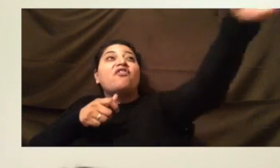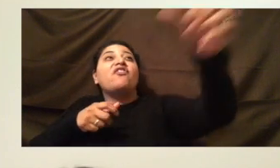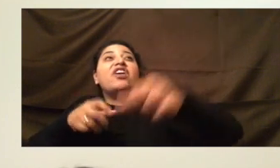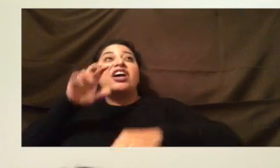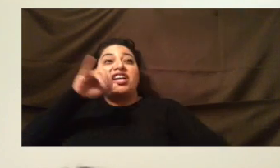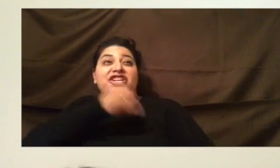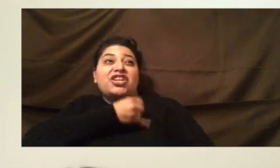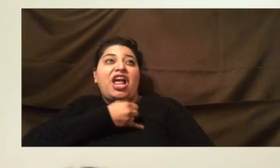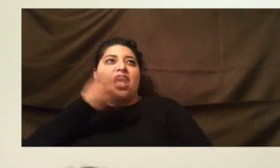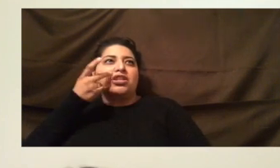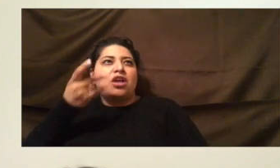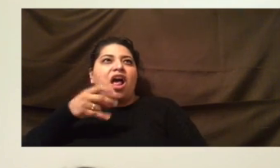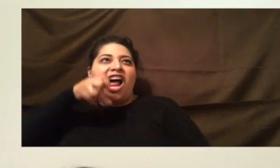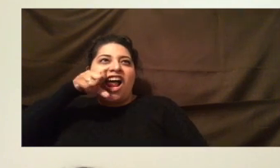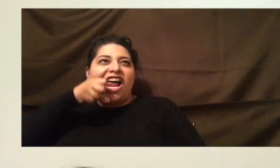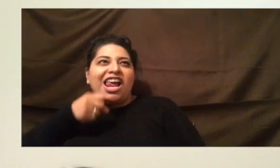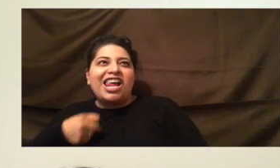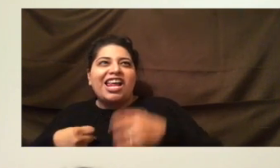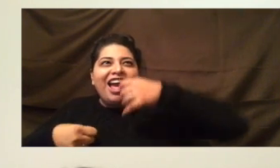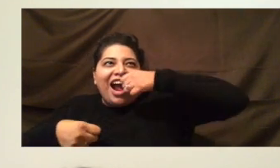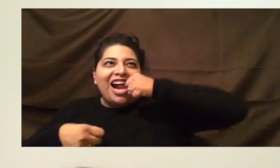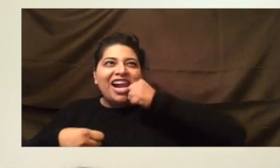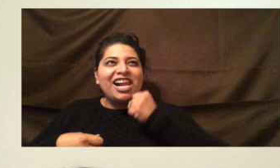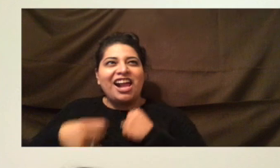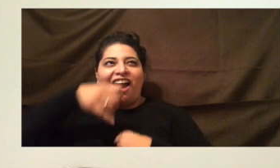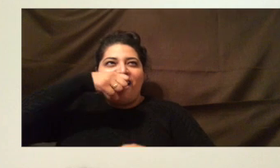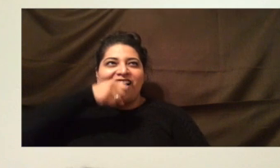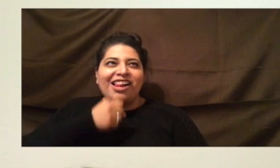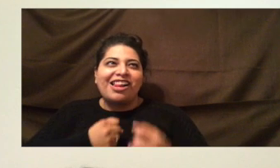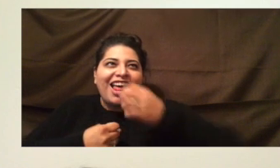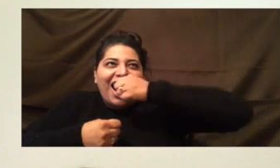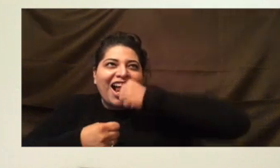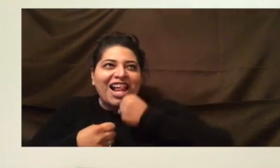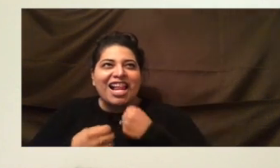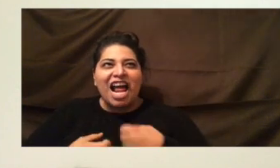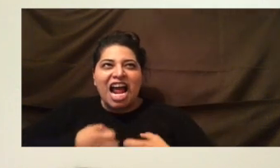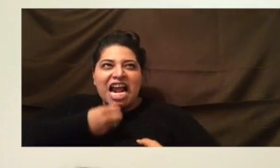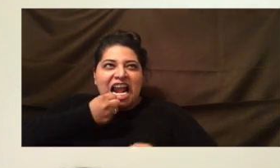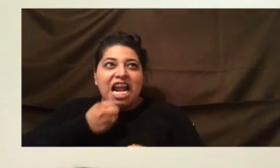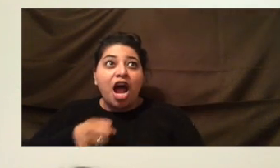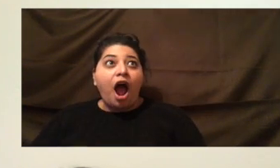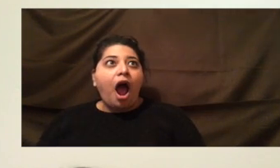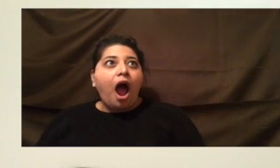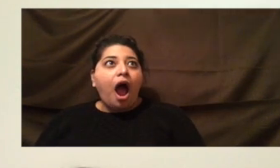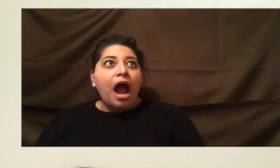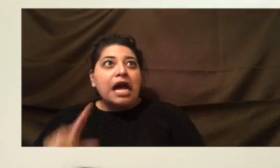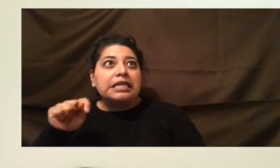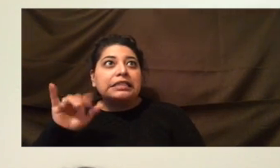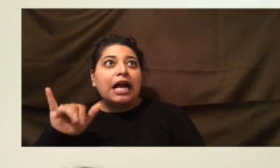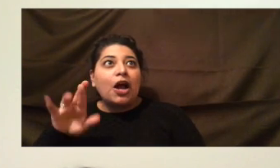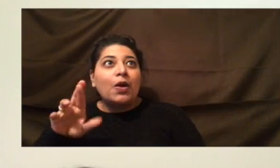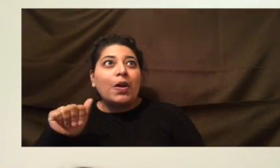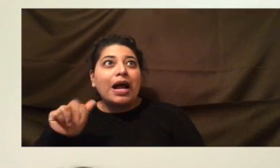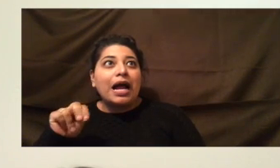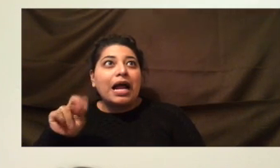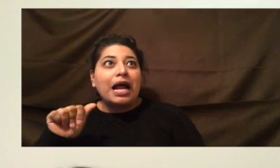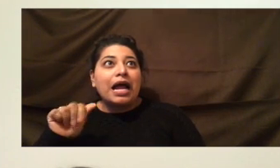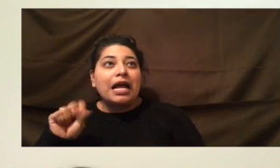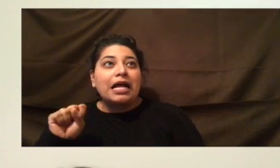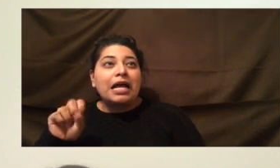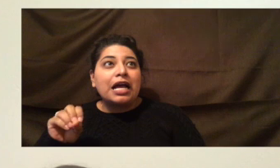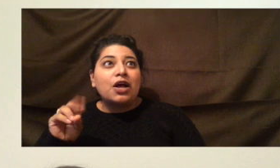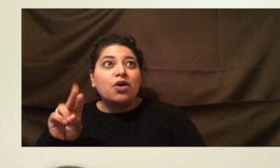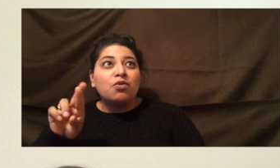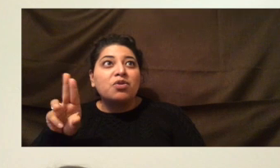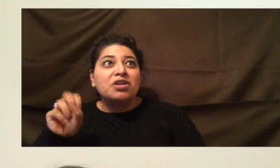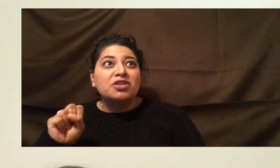far away, Jack could see his long, gleaming teeth. Tyrannosaurus Rex,